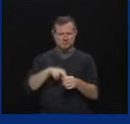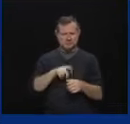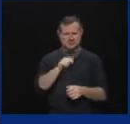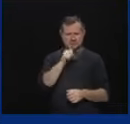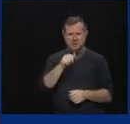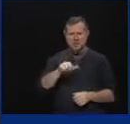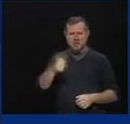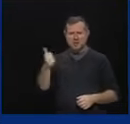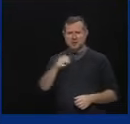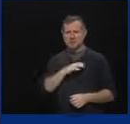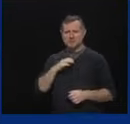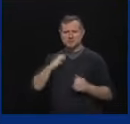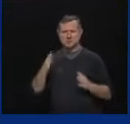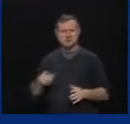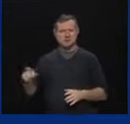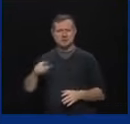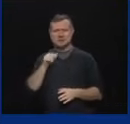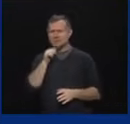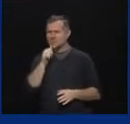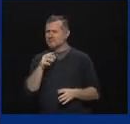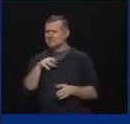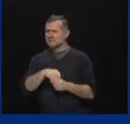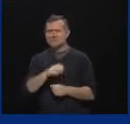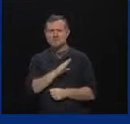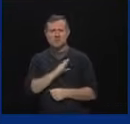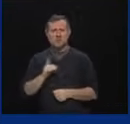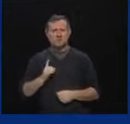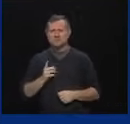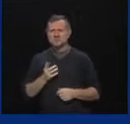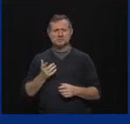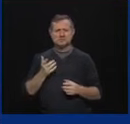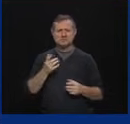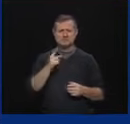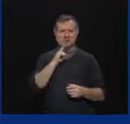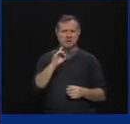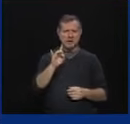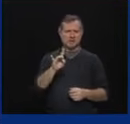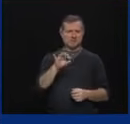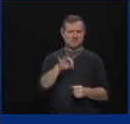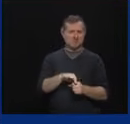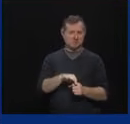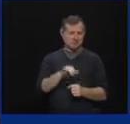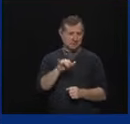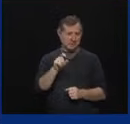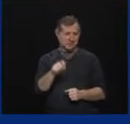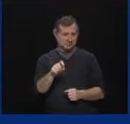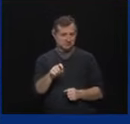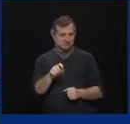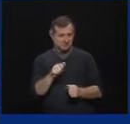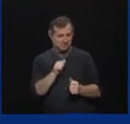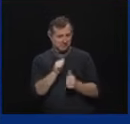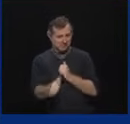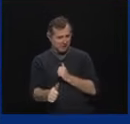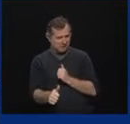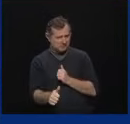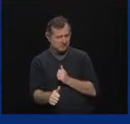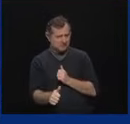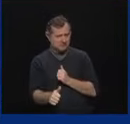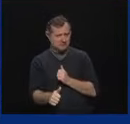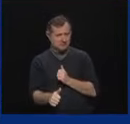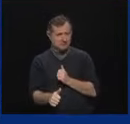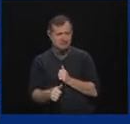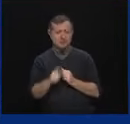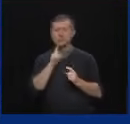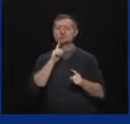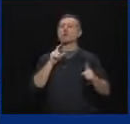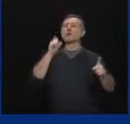make the board full, especially as eight votes are needed in order for a motion to pass? We are absolutely going to be doing the proper